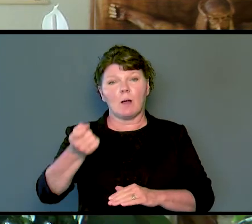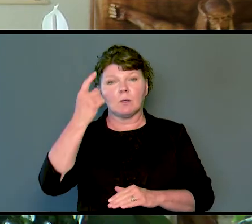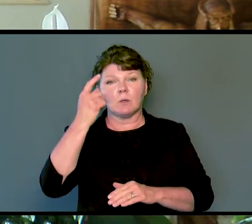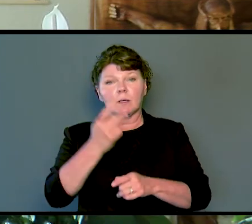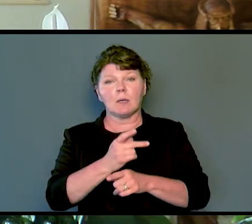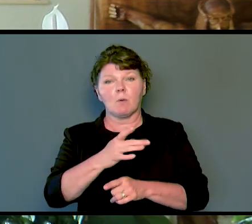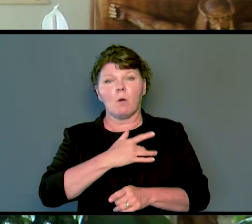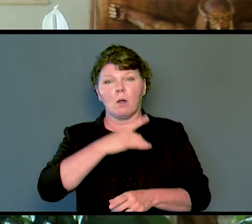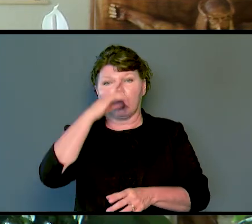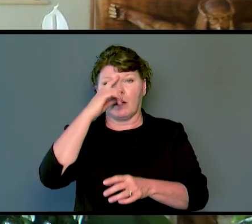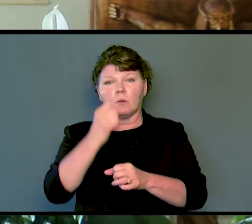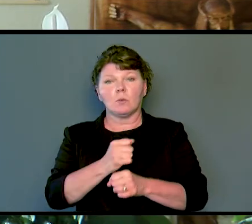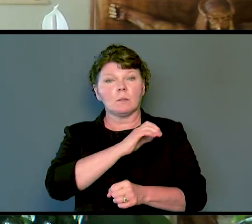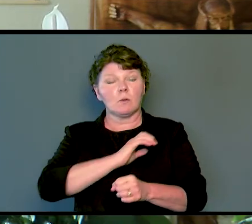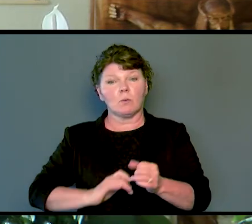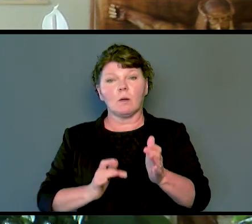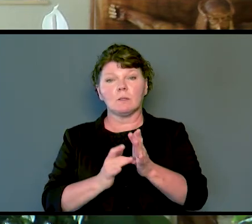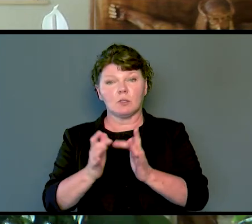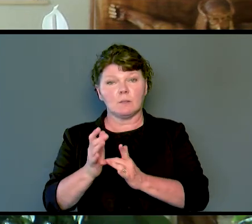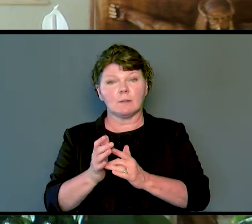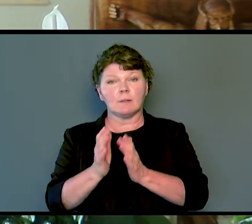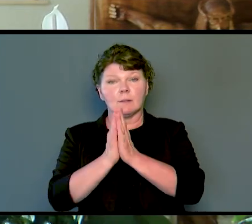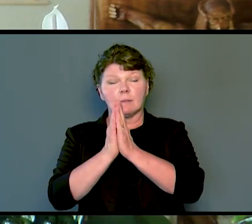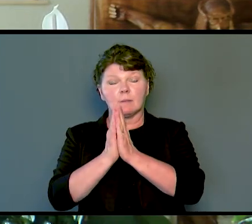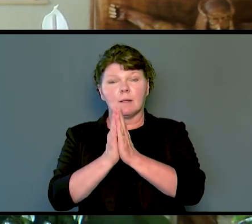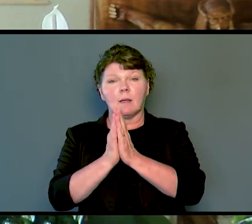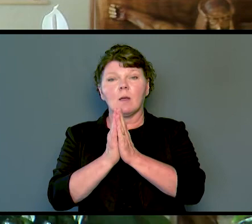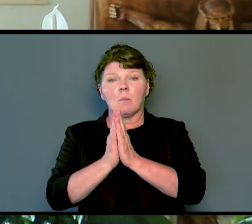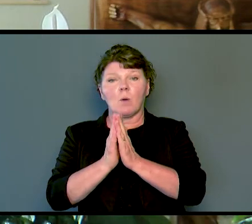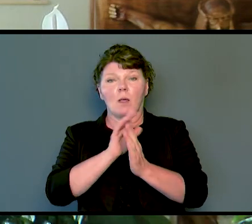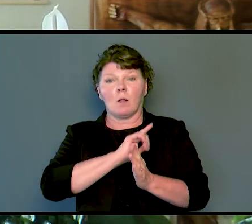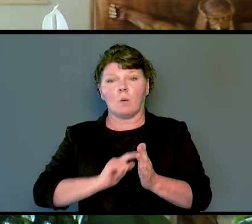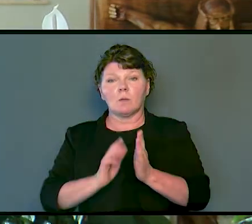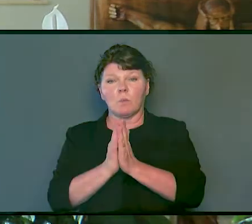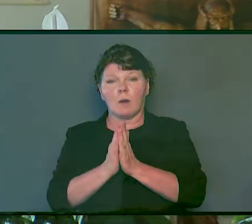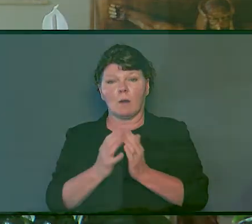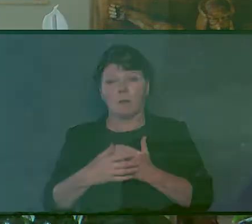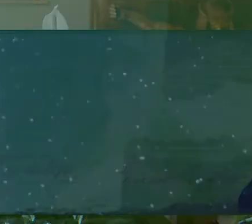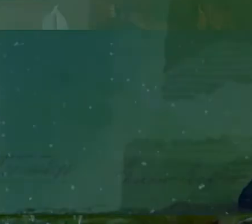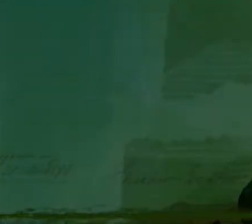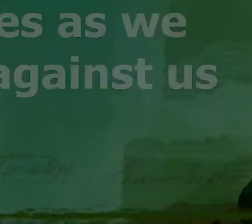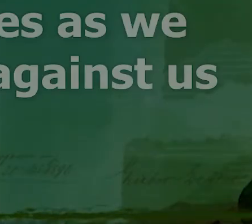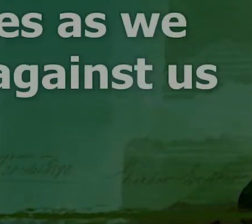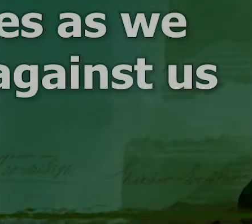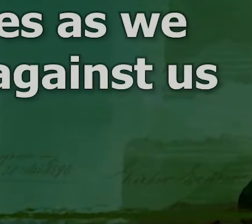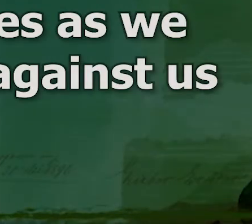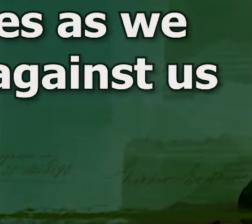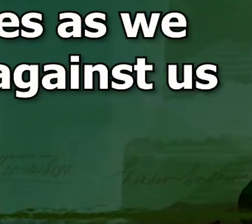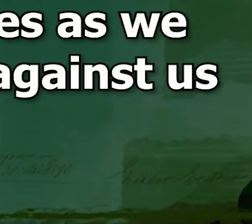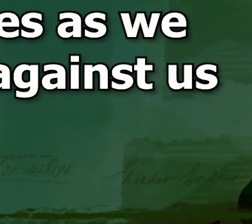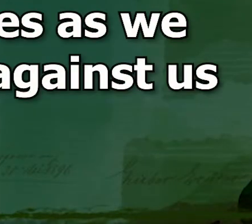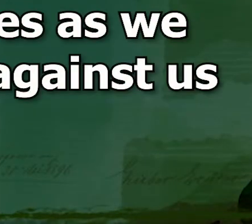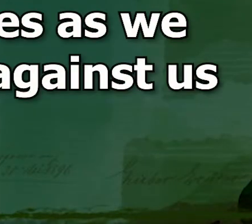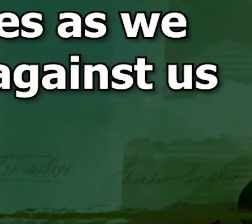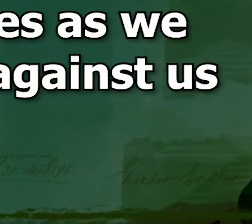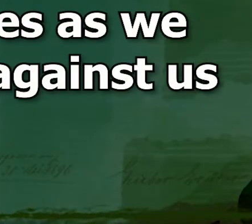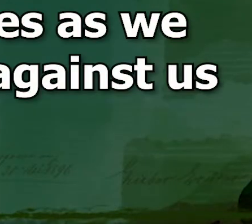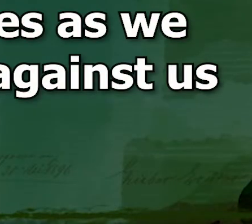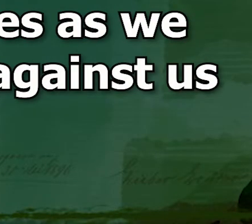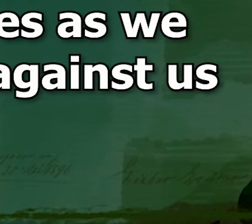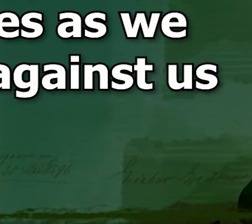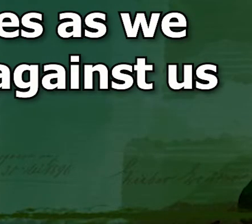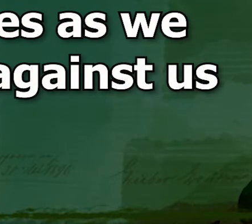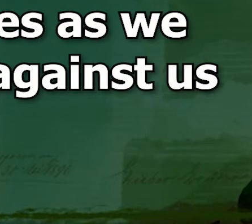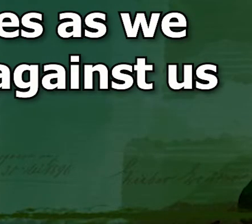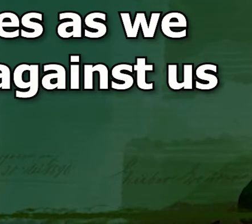all understanding, keep our hearts and minds in Christ Jesus." We pray the Lord's Prayer. Our Father,